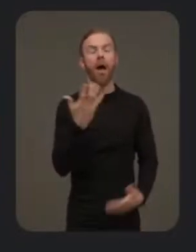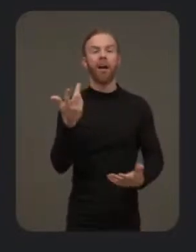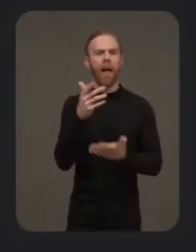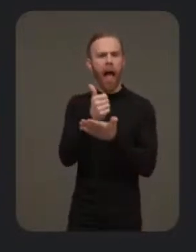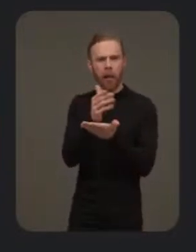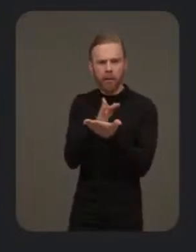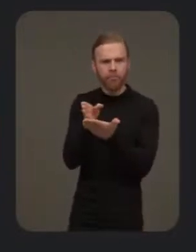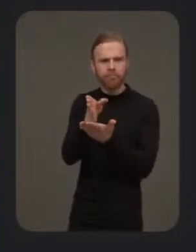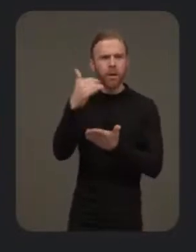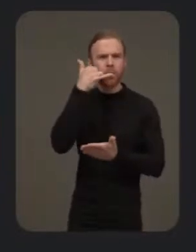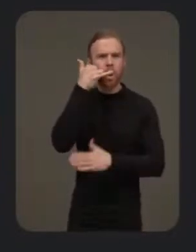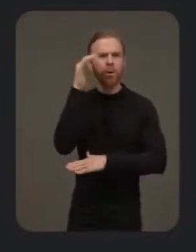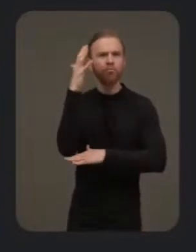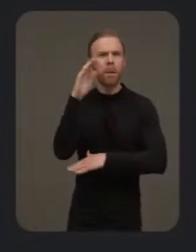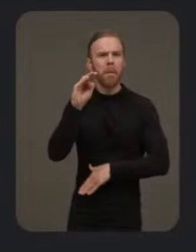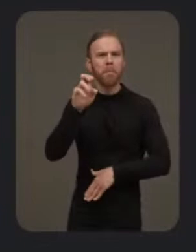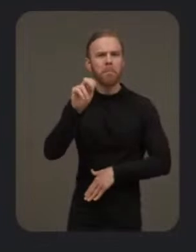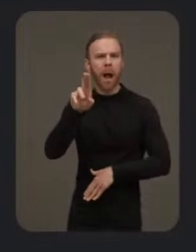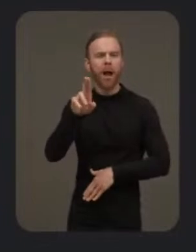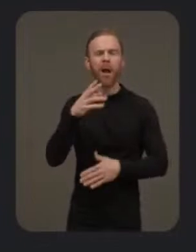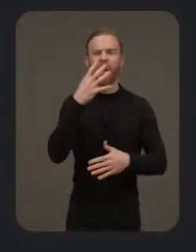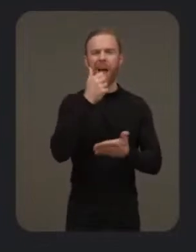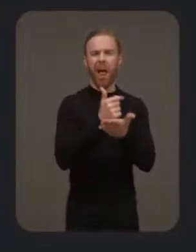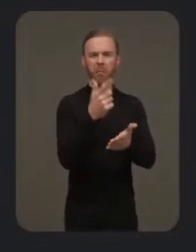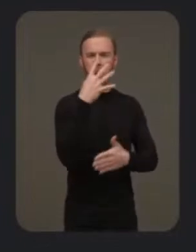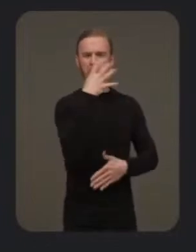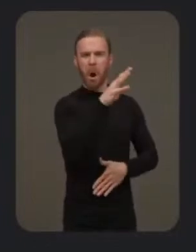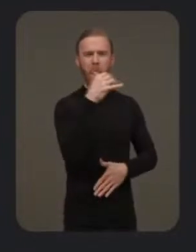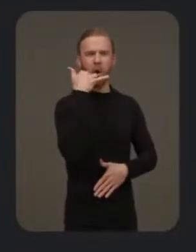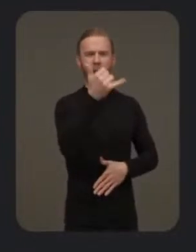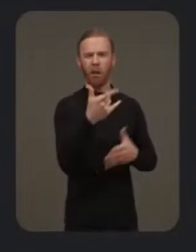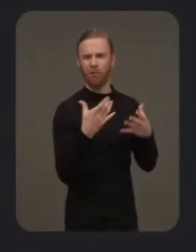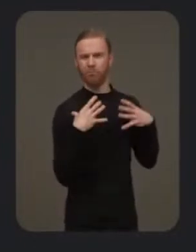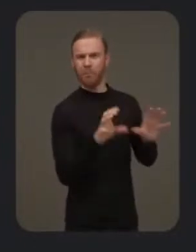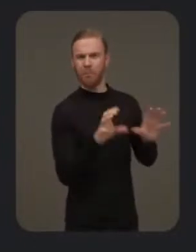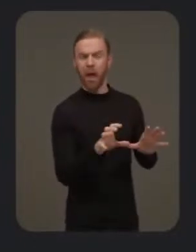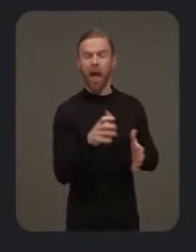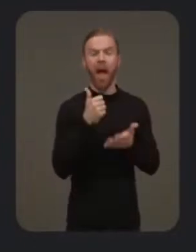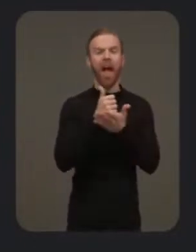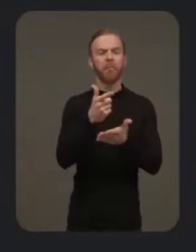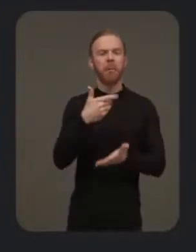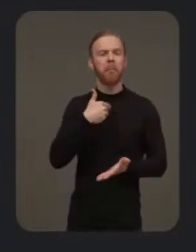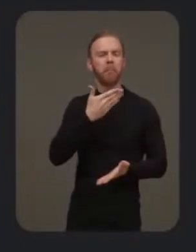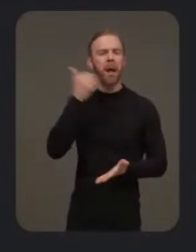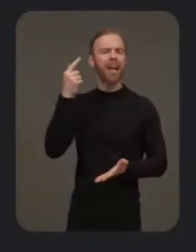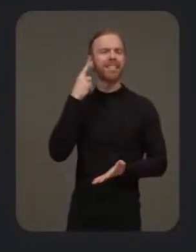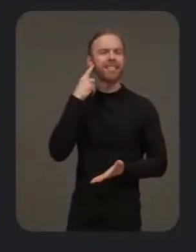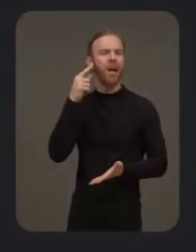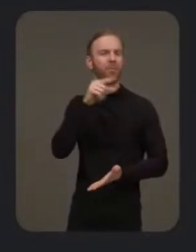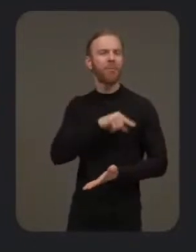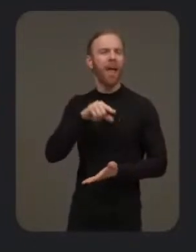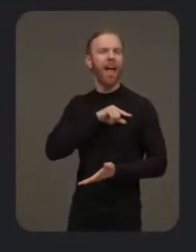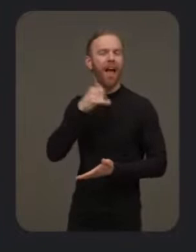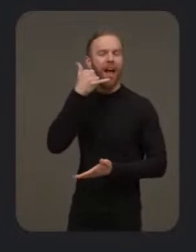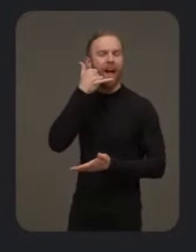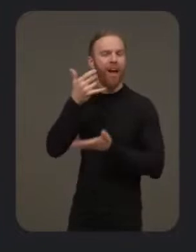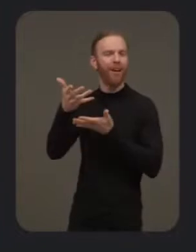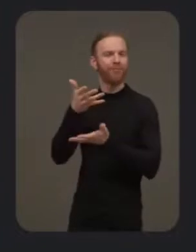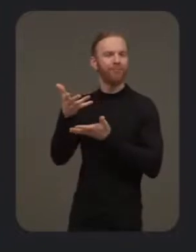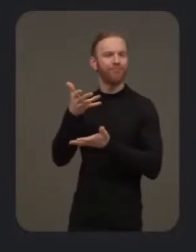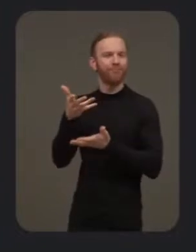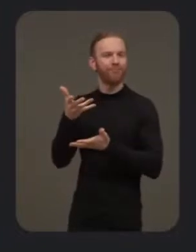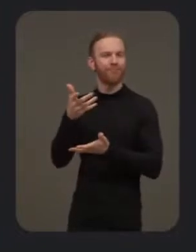tree menus, ignore the calls you don't want, and get better sound quality on the calls you do